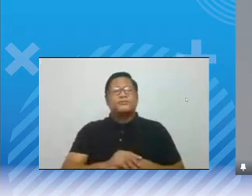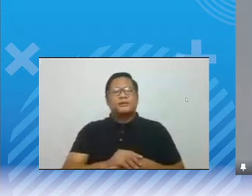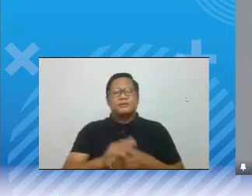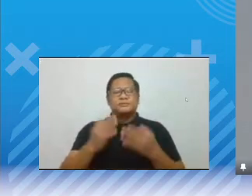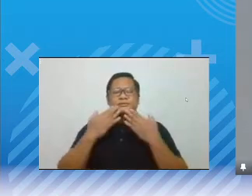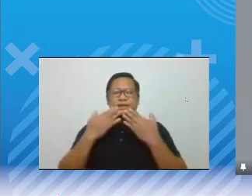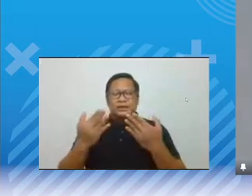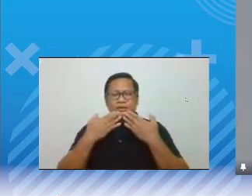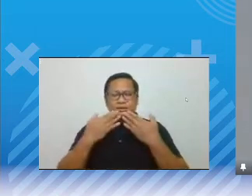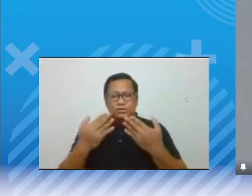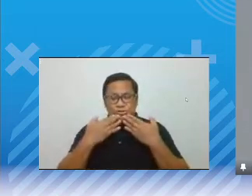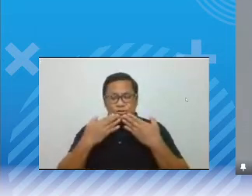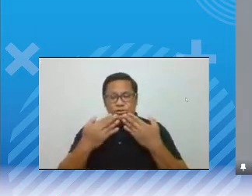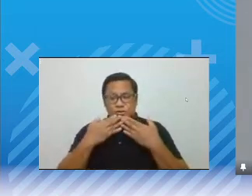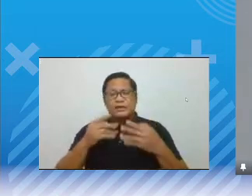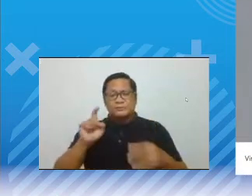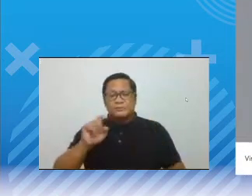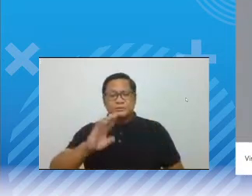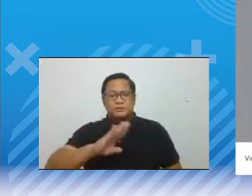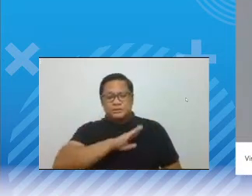all take courage and live in hope.